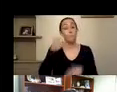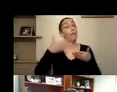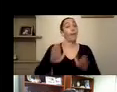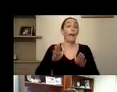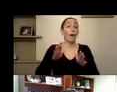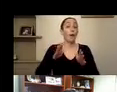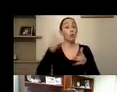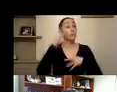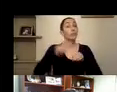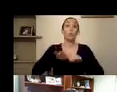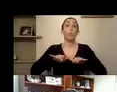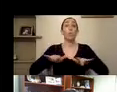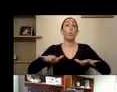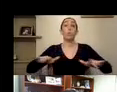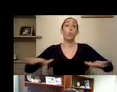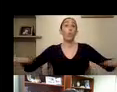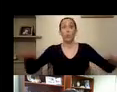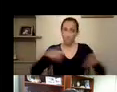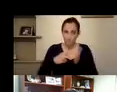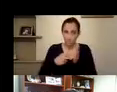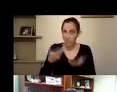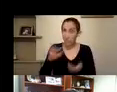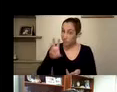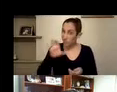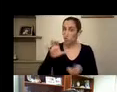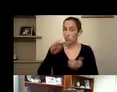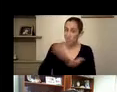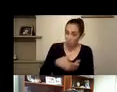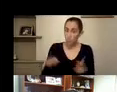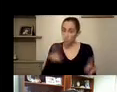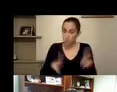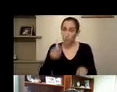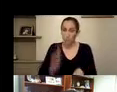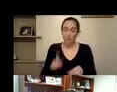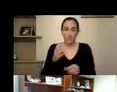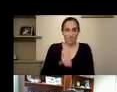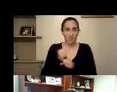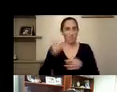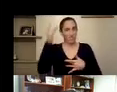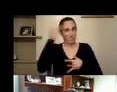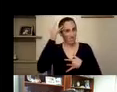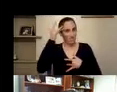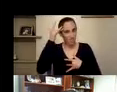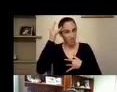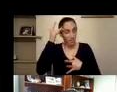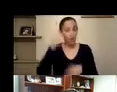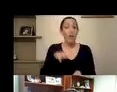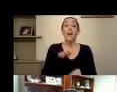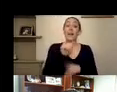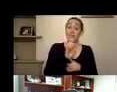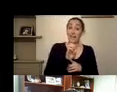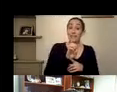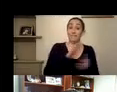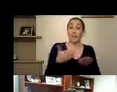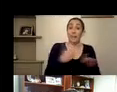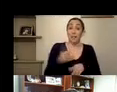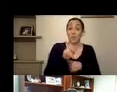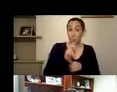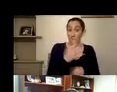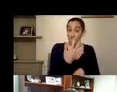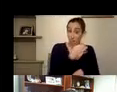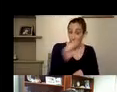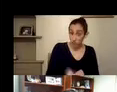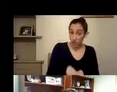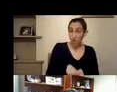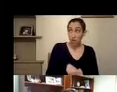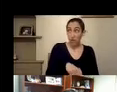about 600,000 people to have been infected over time. And with a case fatality rate of 5%, that might mean as